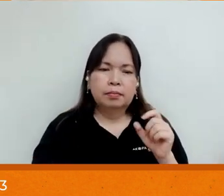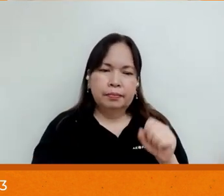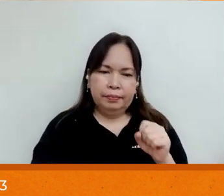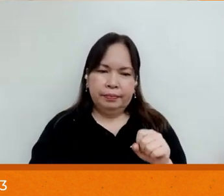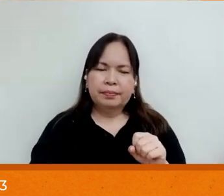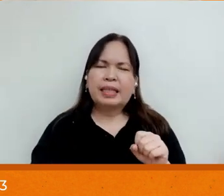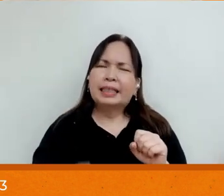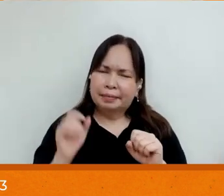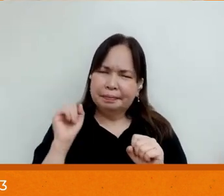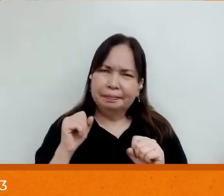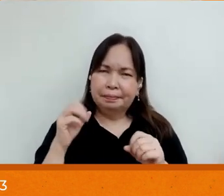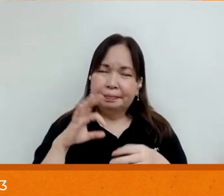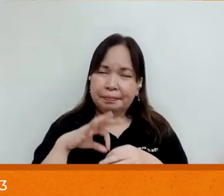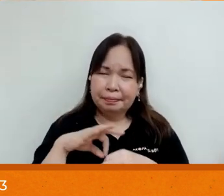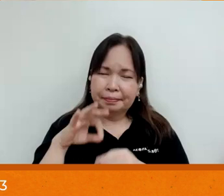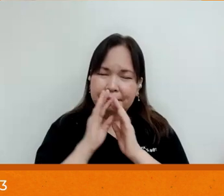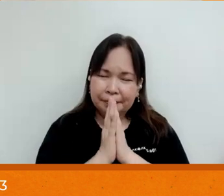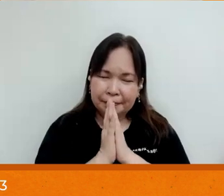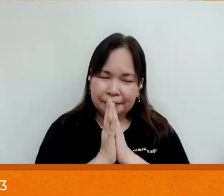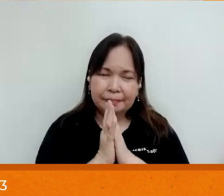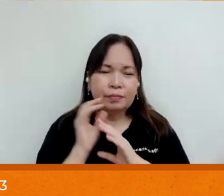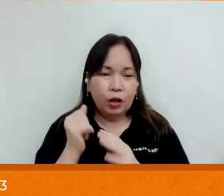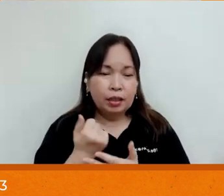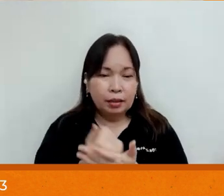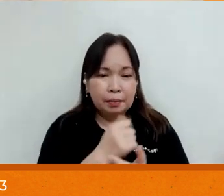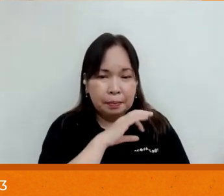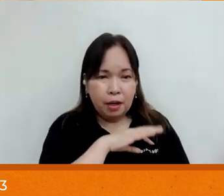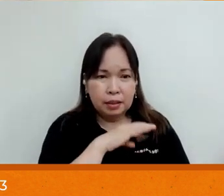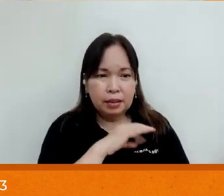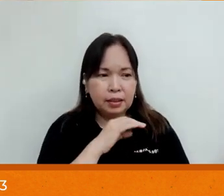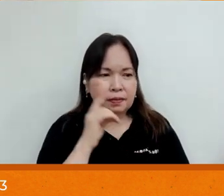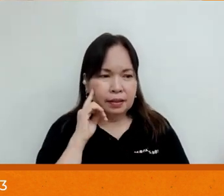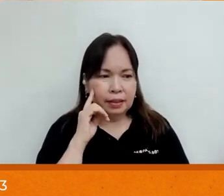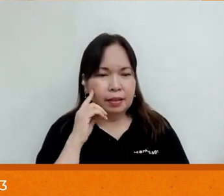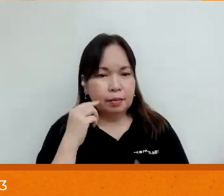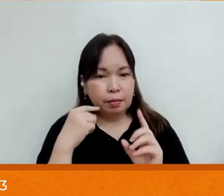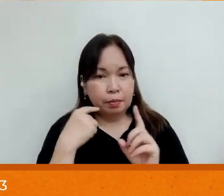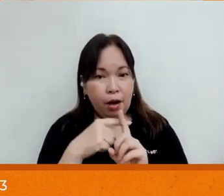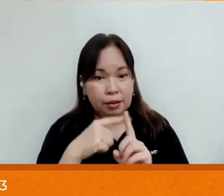helpful if we turn it again into something positive. Like,